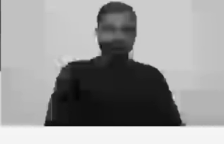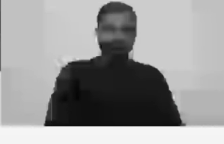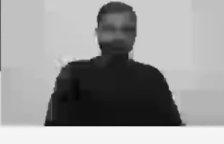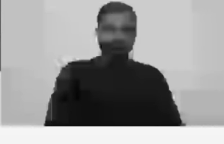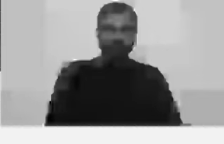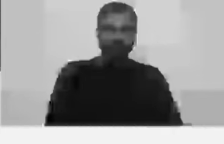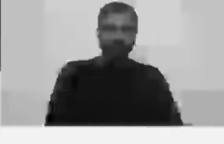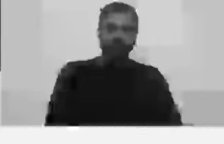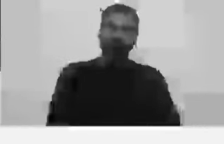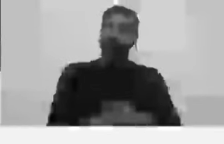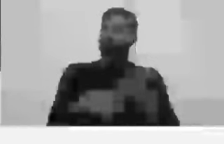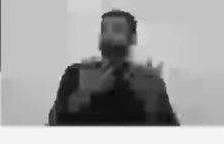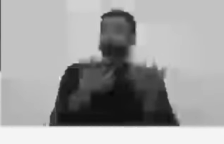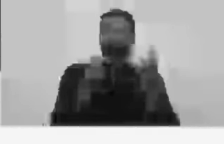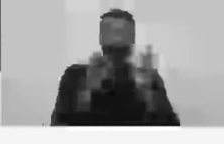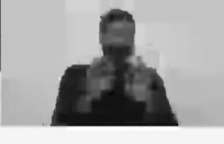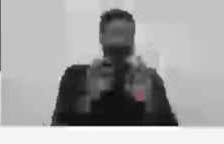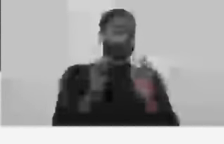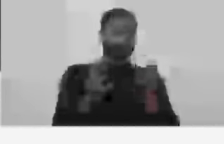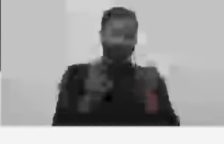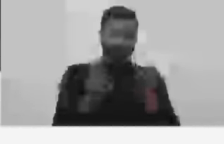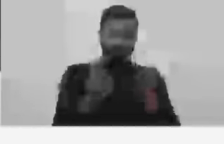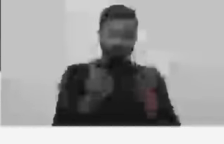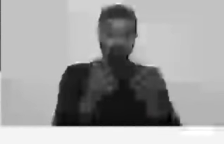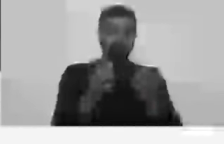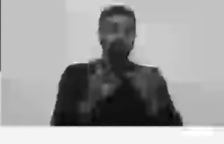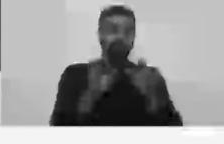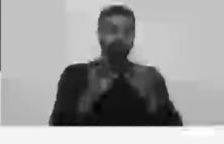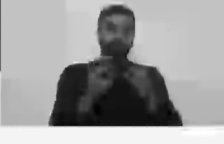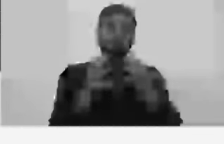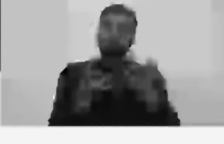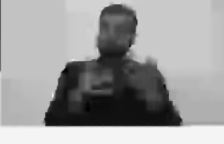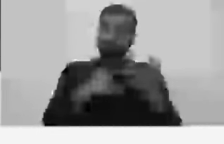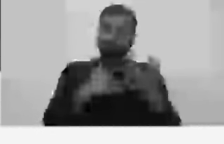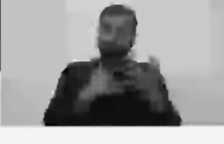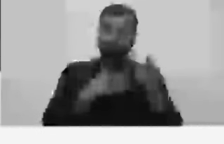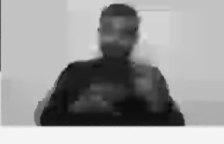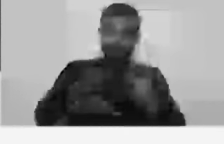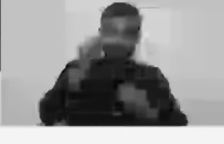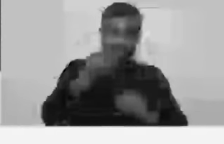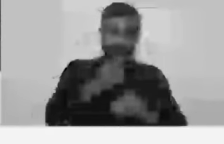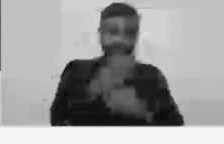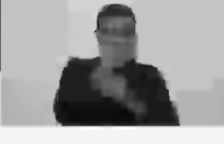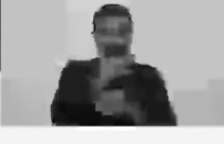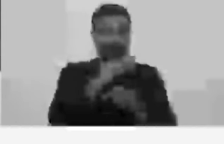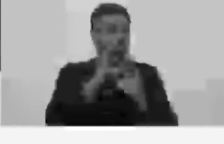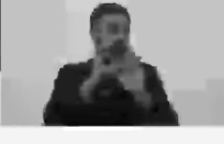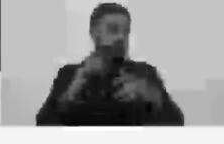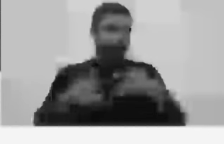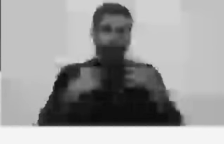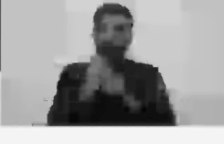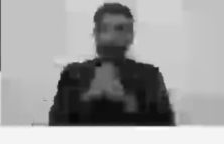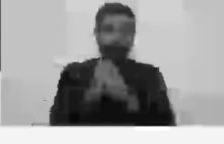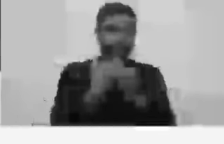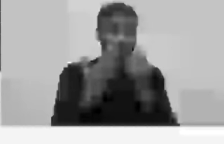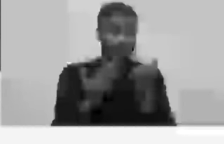Oh my goodness, that's great. That's way more than I have expected. Lovely, so it's working.